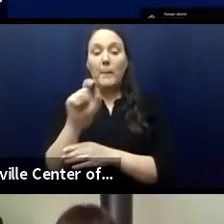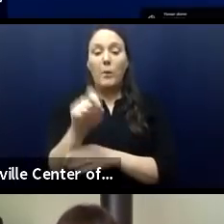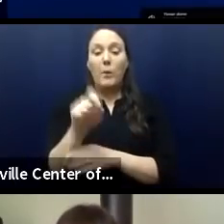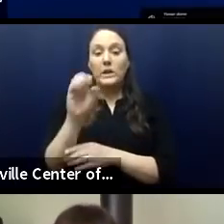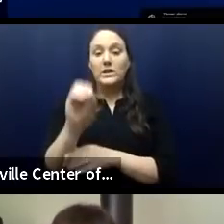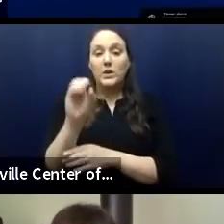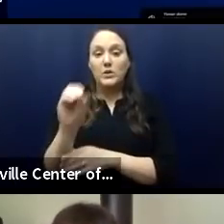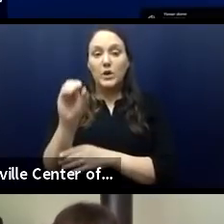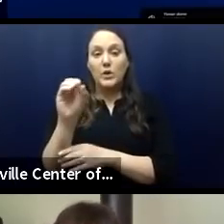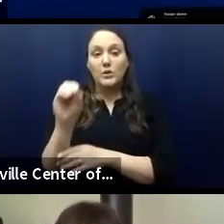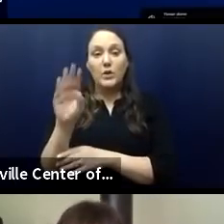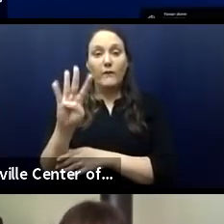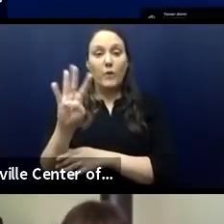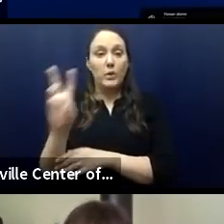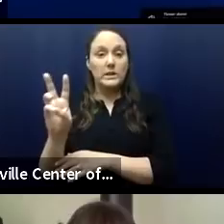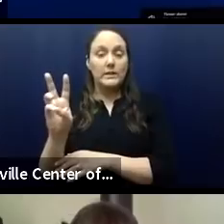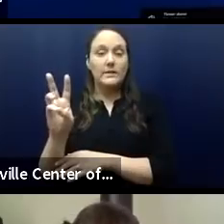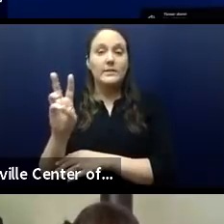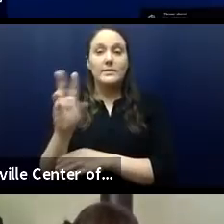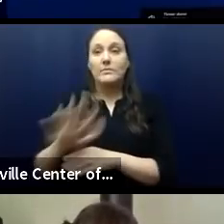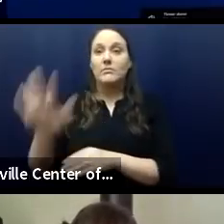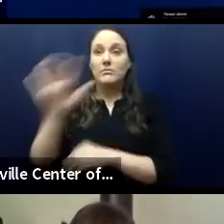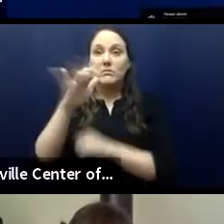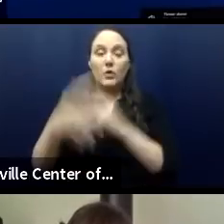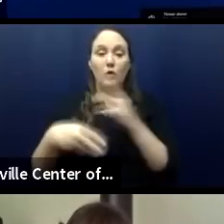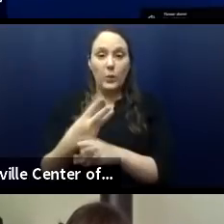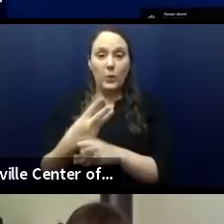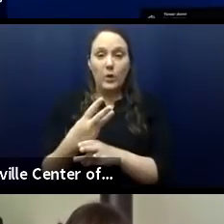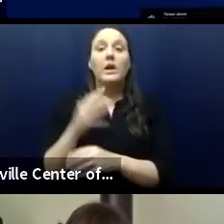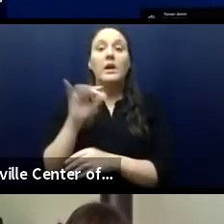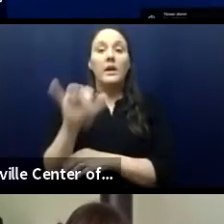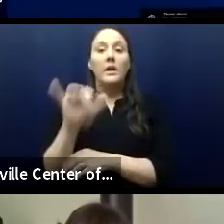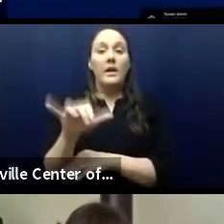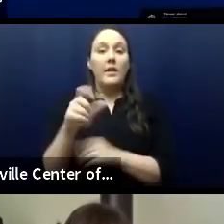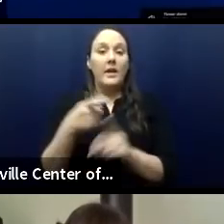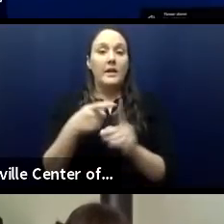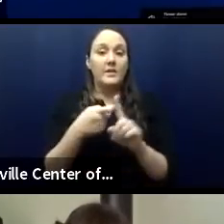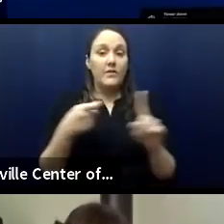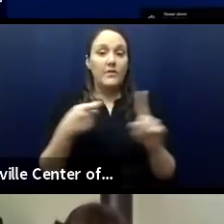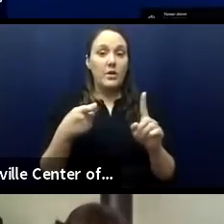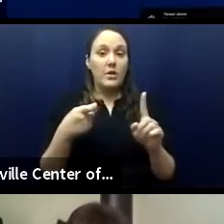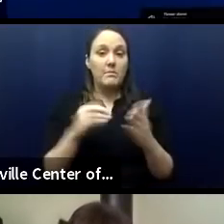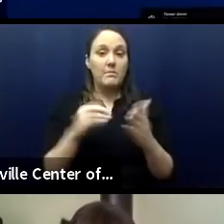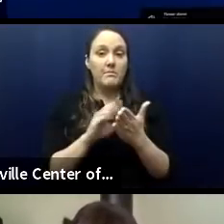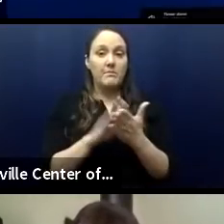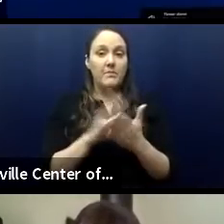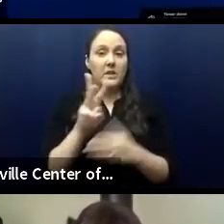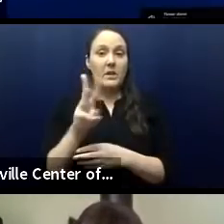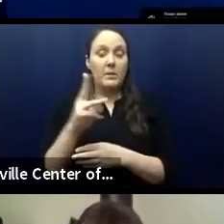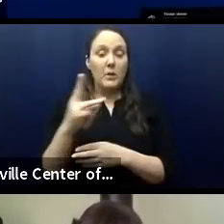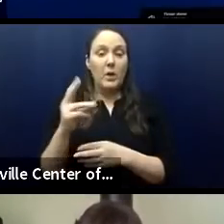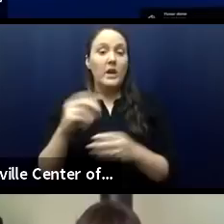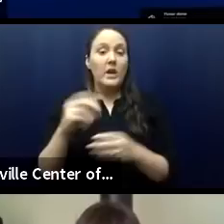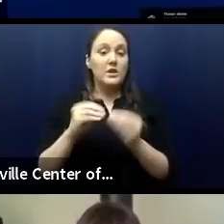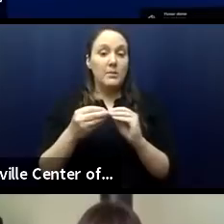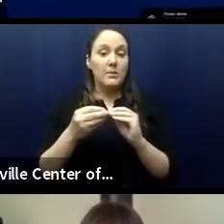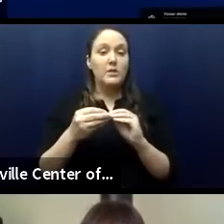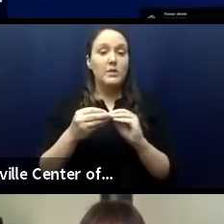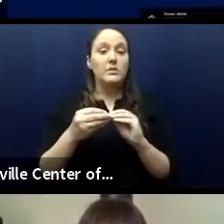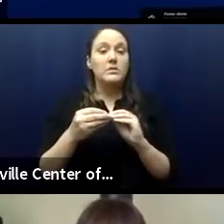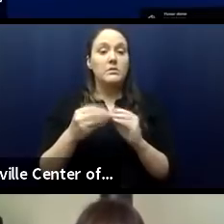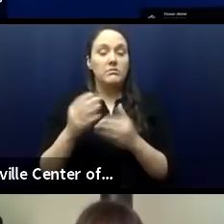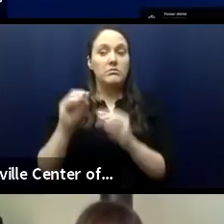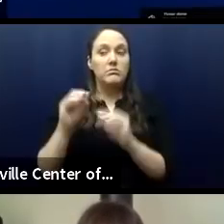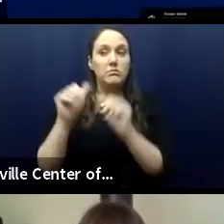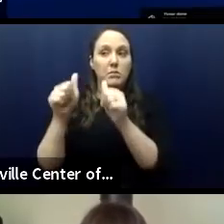0.00046 around the world. And that's taken from the WHO numbers that have been posted. Both